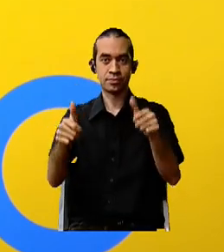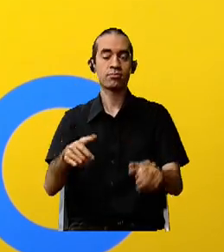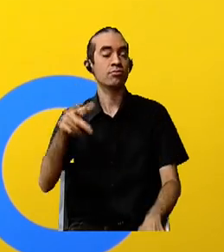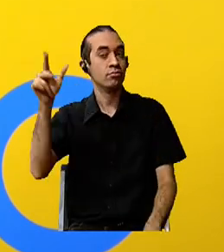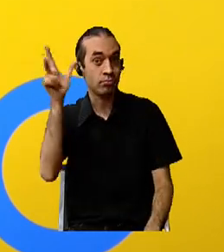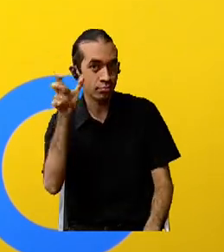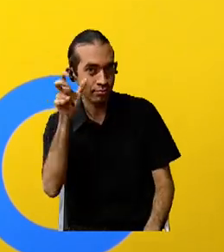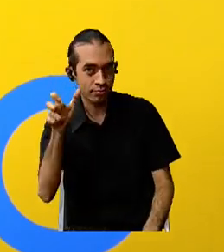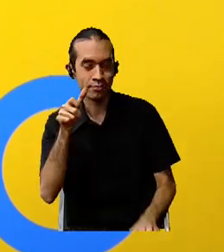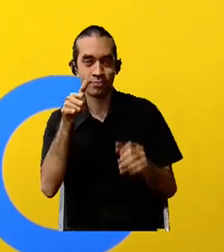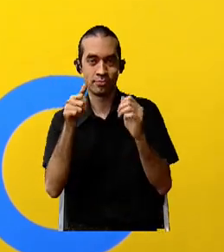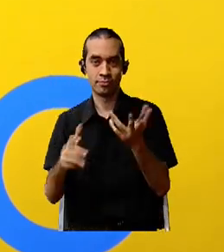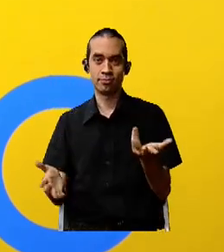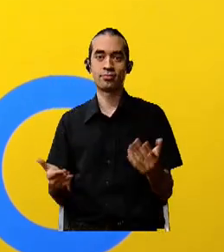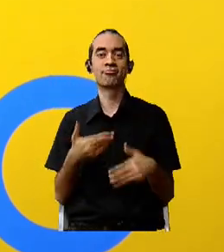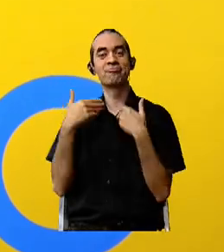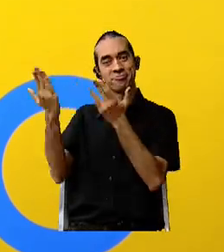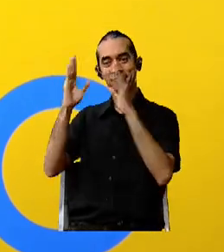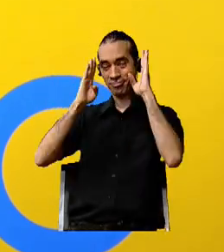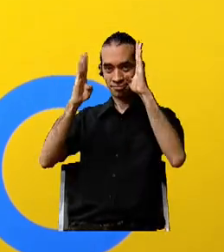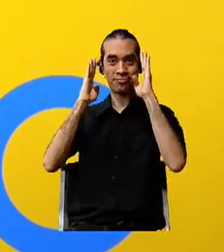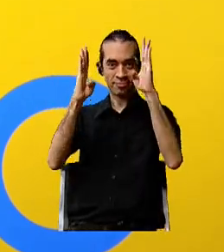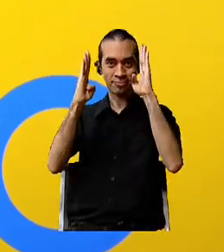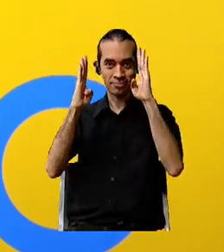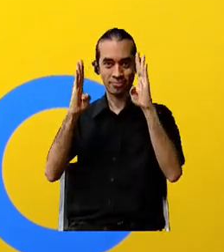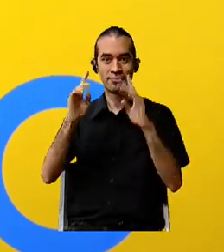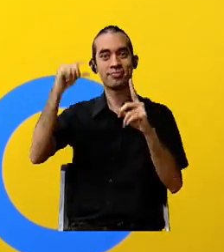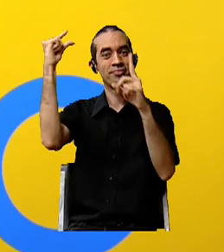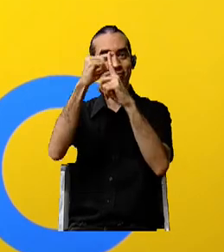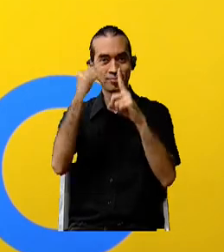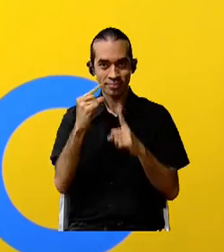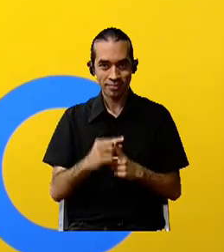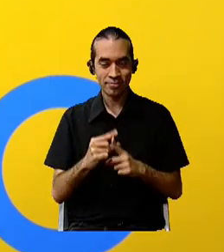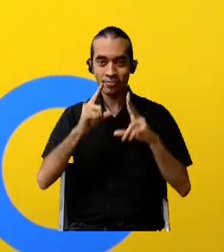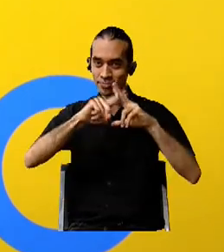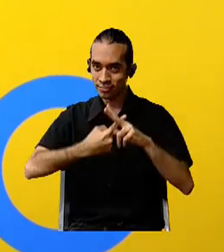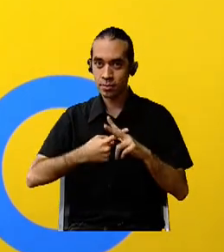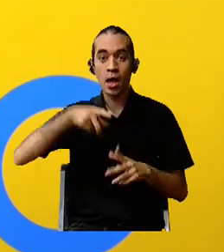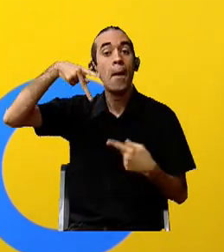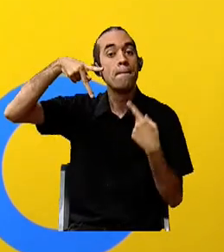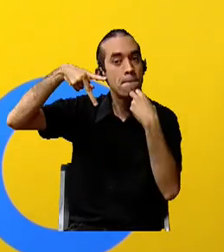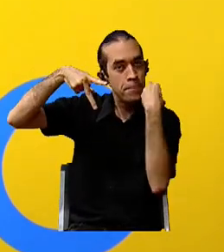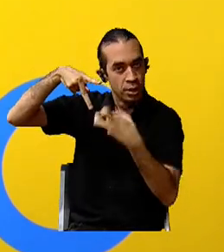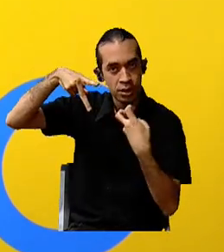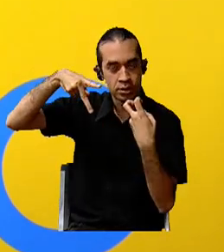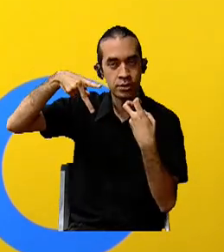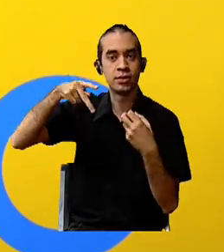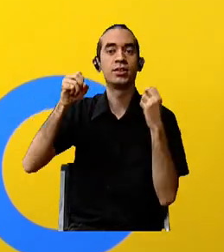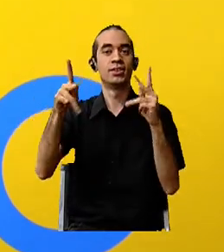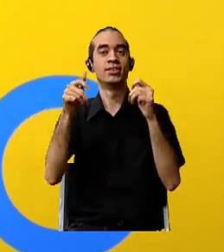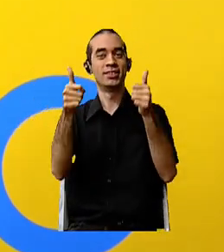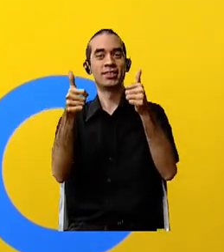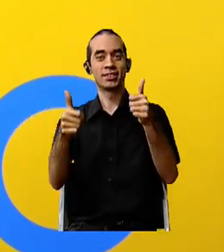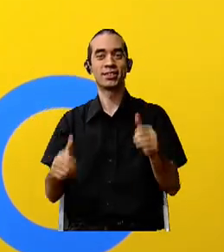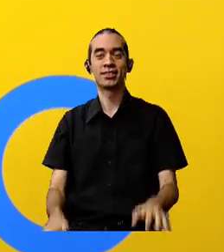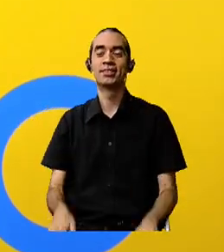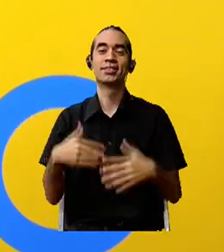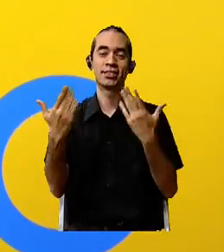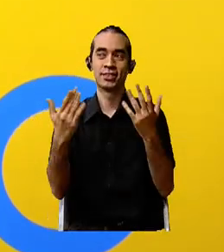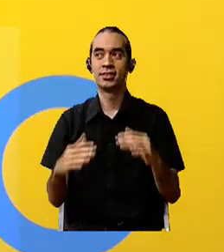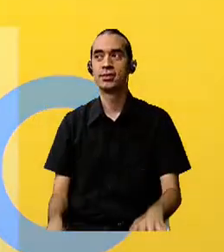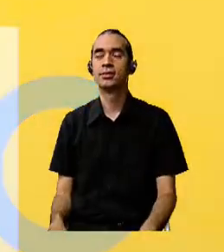listen carefully and pay attention to the words that begin with P. Okay, Chuli? Here we go. Can